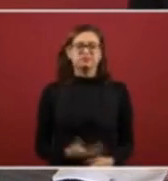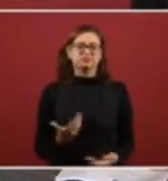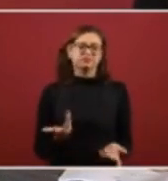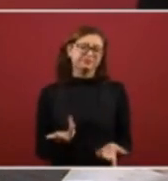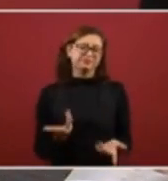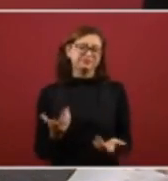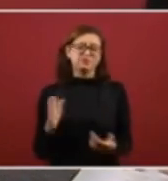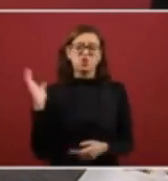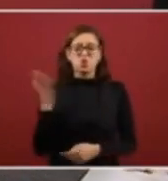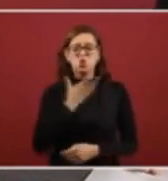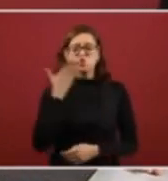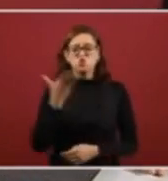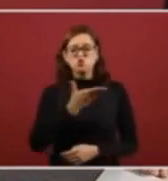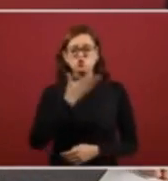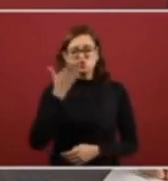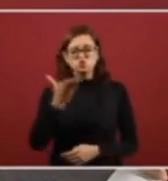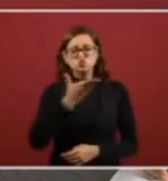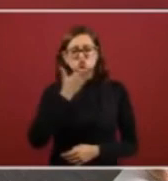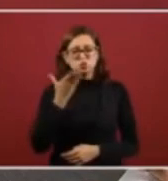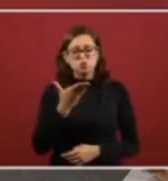that used to happen